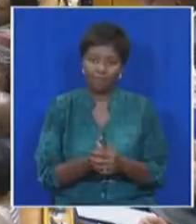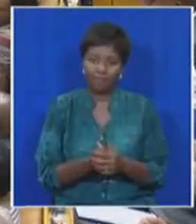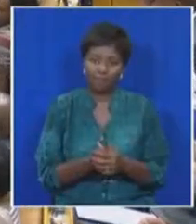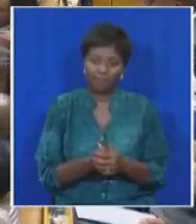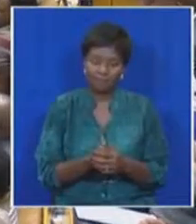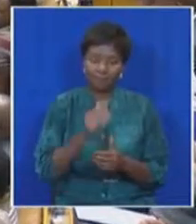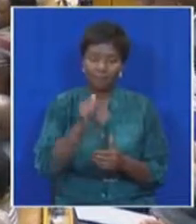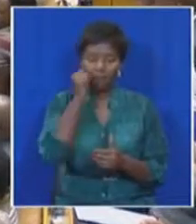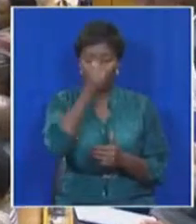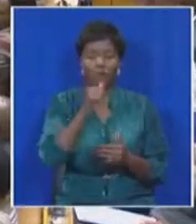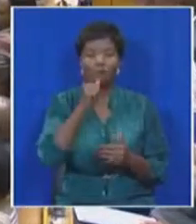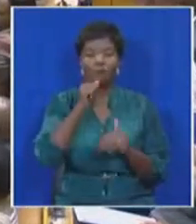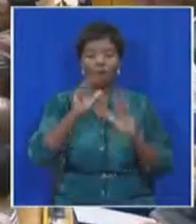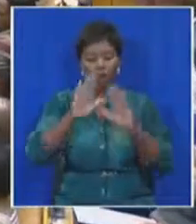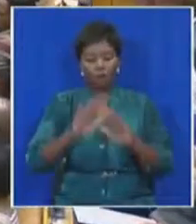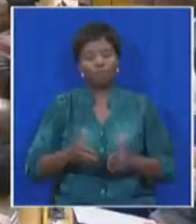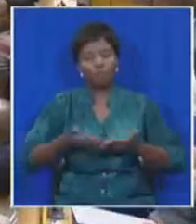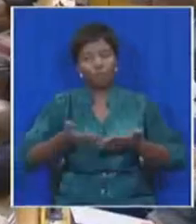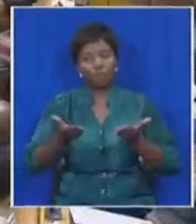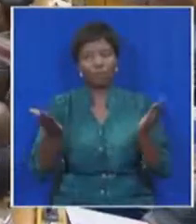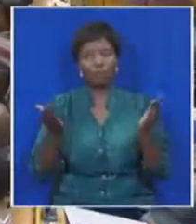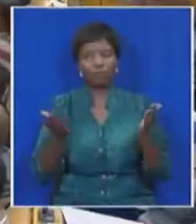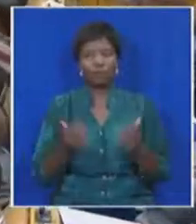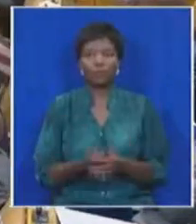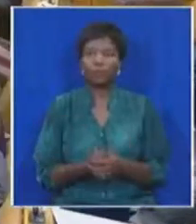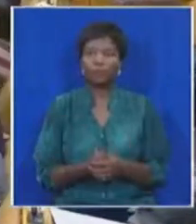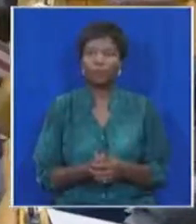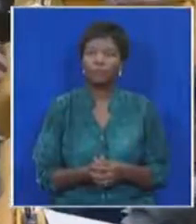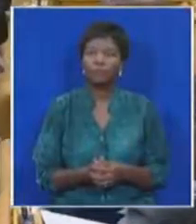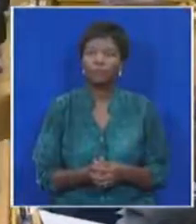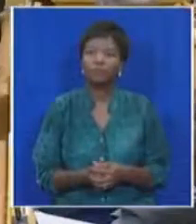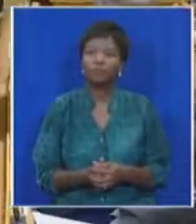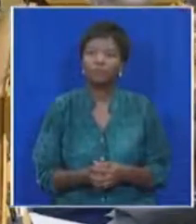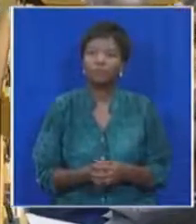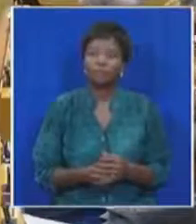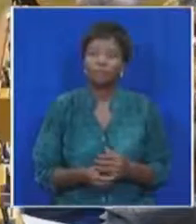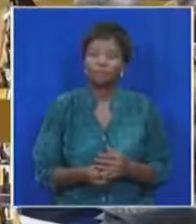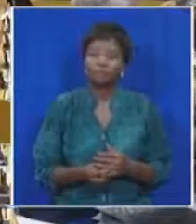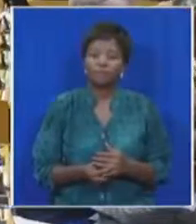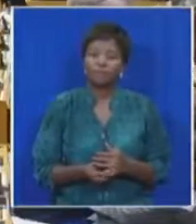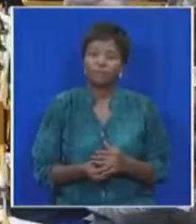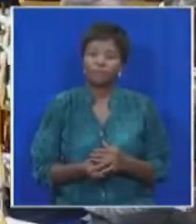Nkosi. The Honorable Coleman.